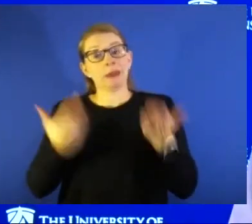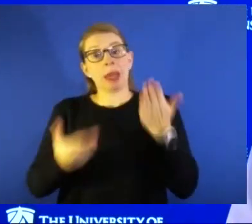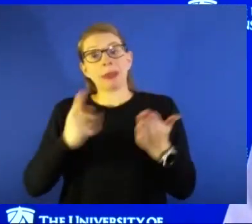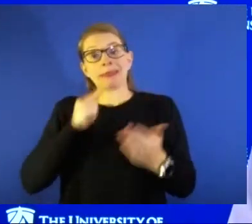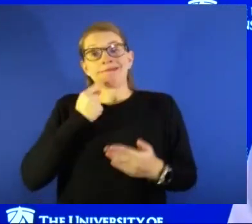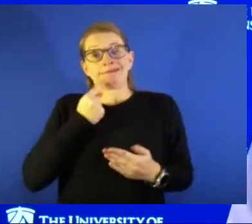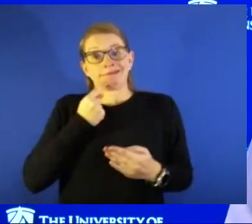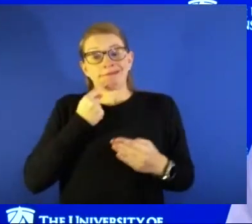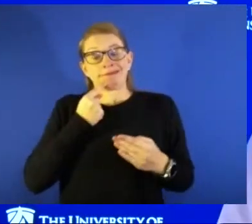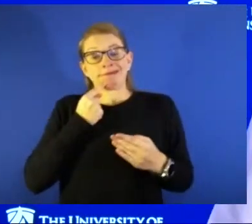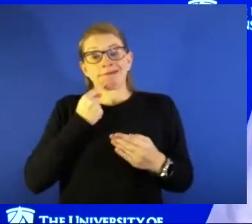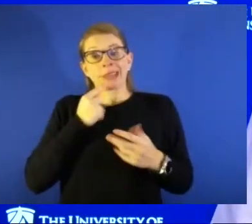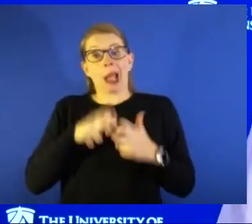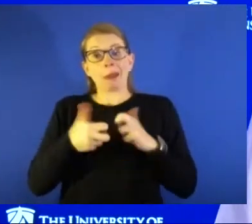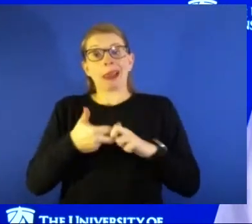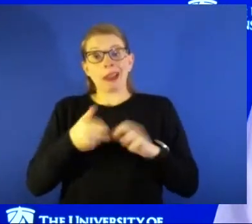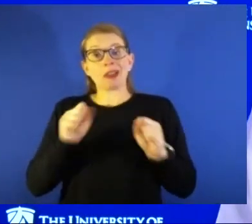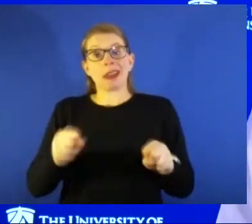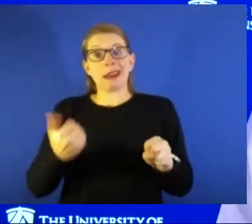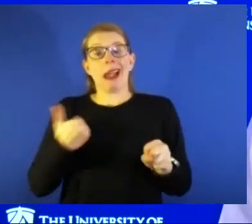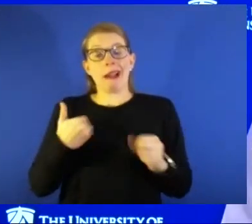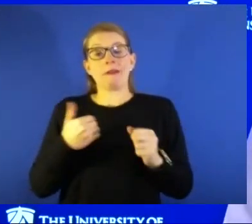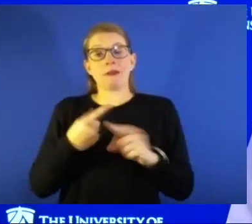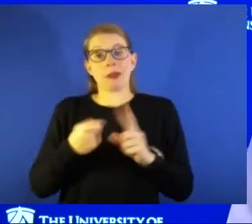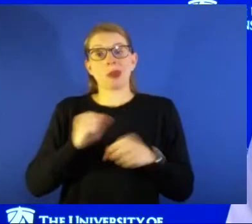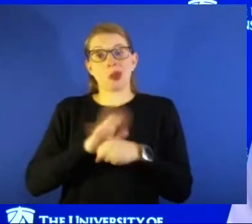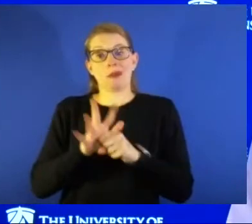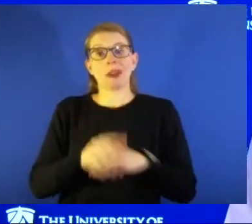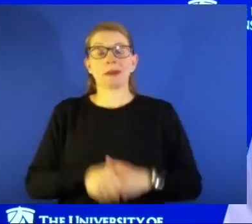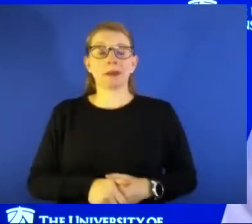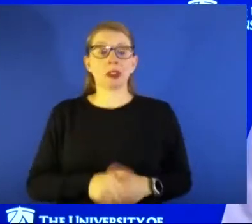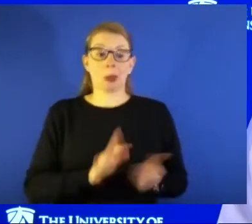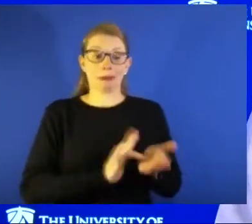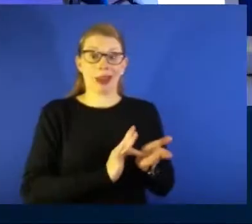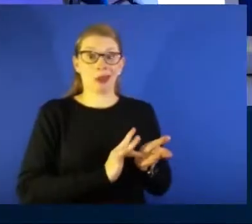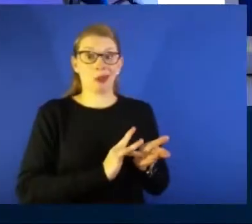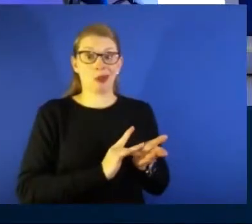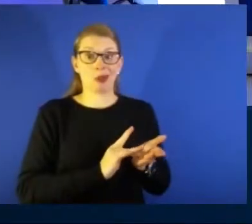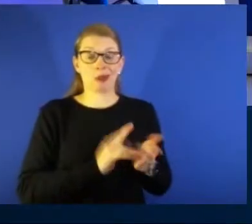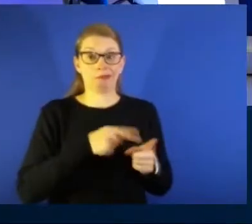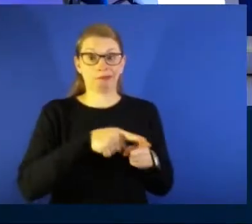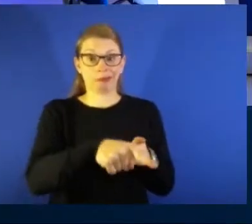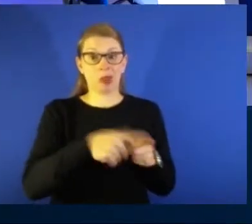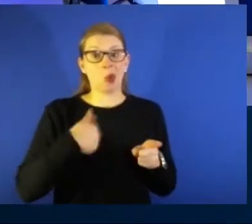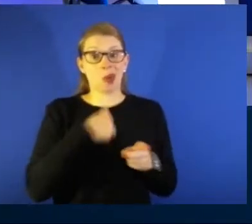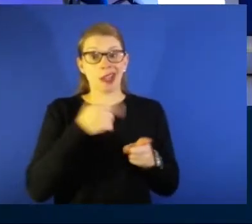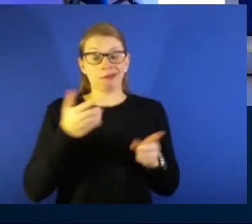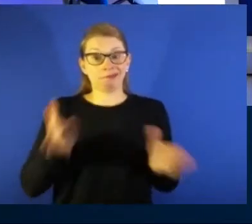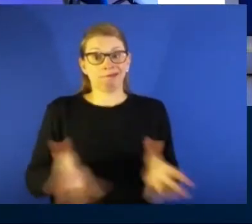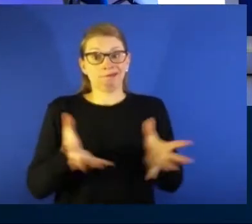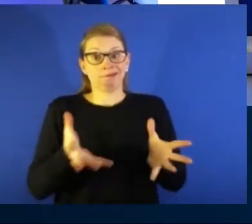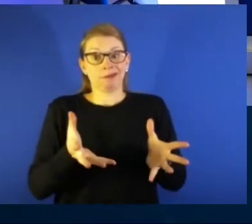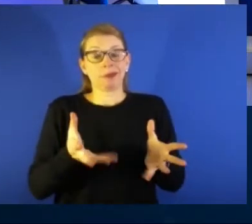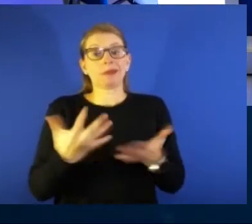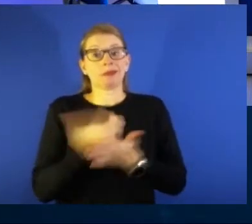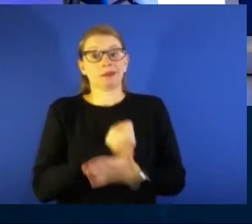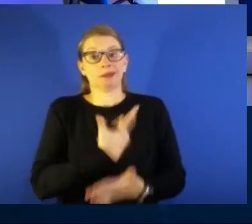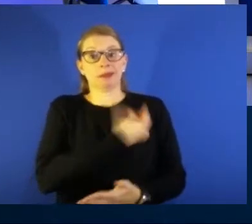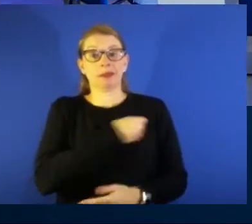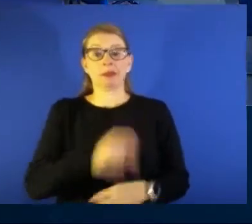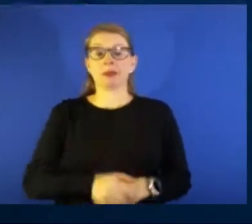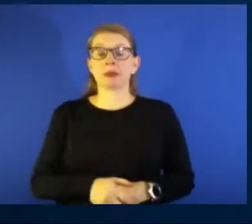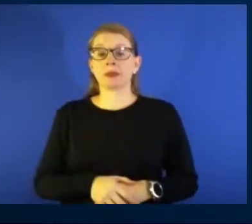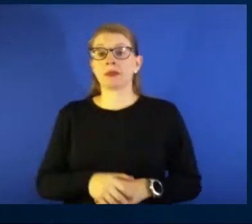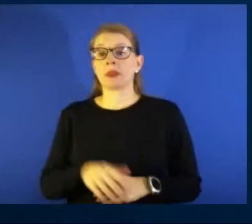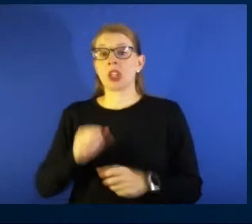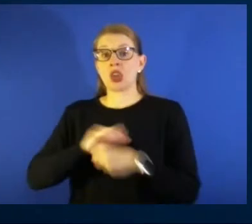certainly medically, again, we would continue to endorse that vaccination message. Next follow-up question is, I'm starting to hear COVID referred to as